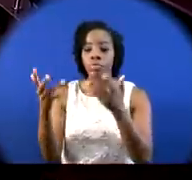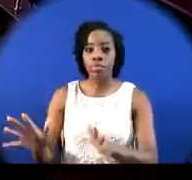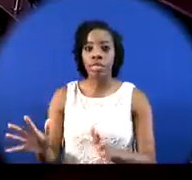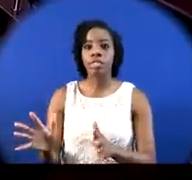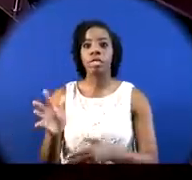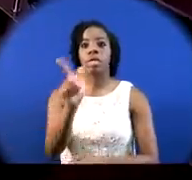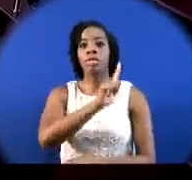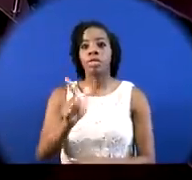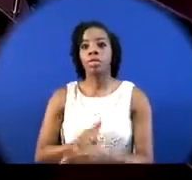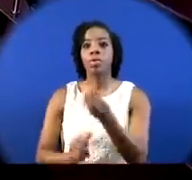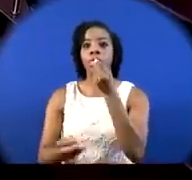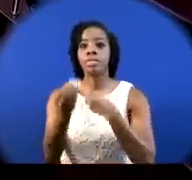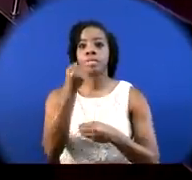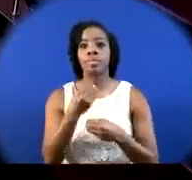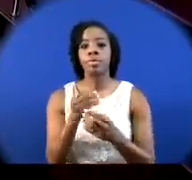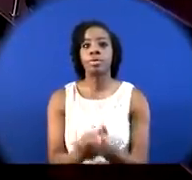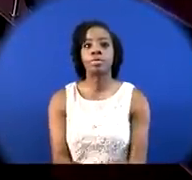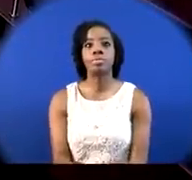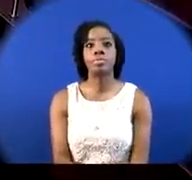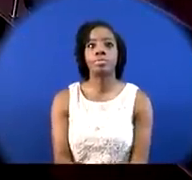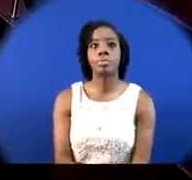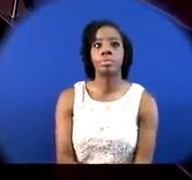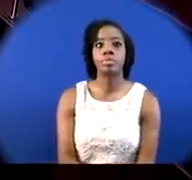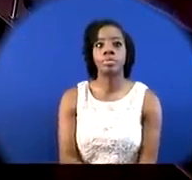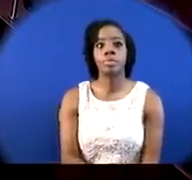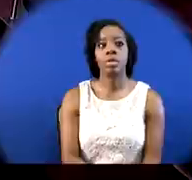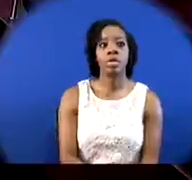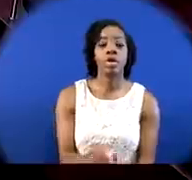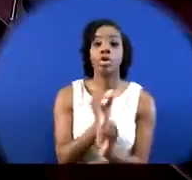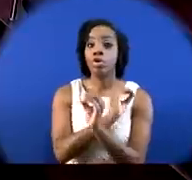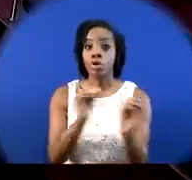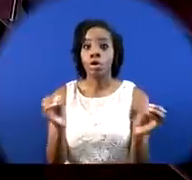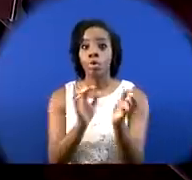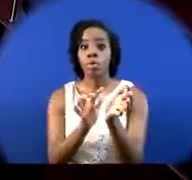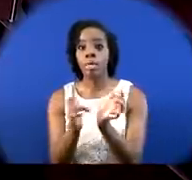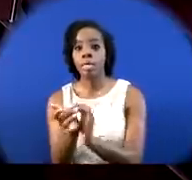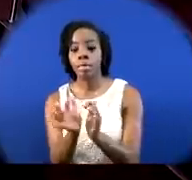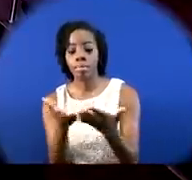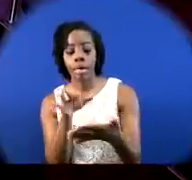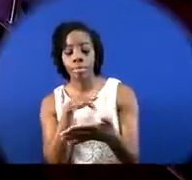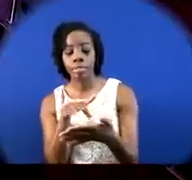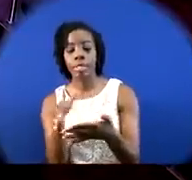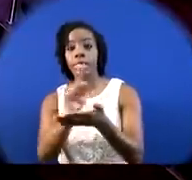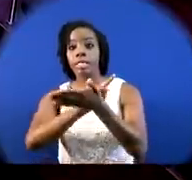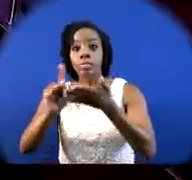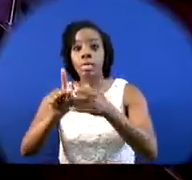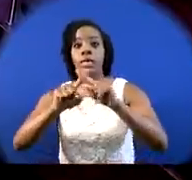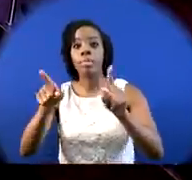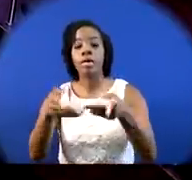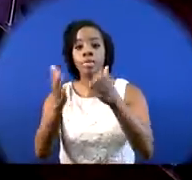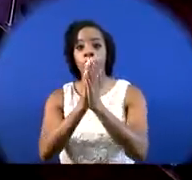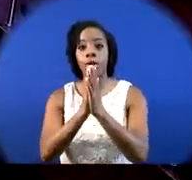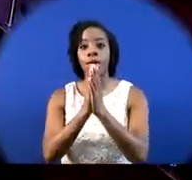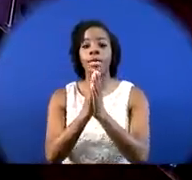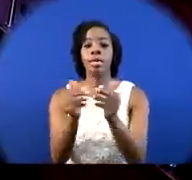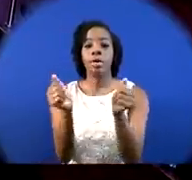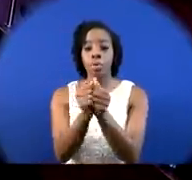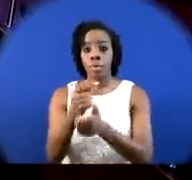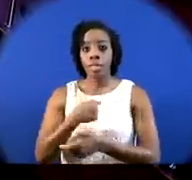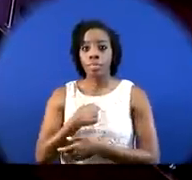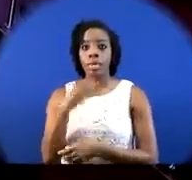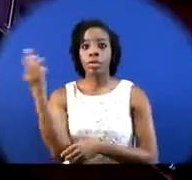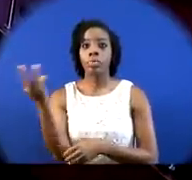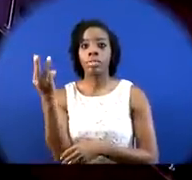table as we commune one with another. There'll be no Bible study this week, but I do want you to be in prayer with me at 6 a.m. on Wednesday